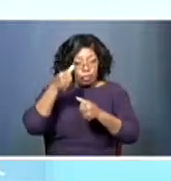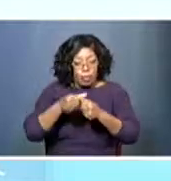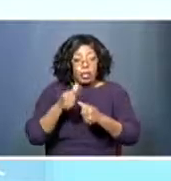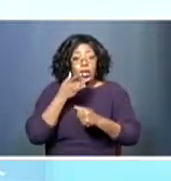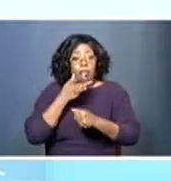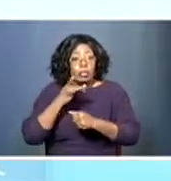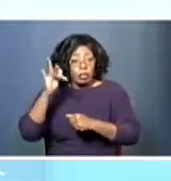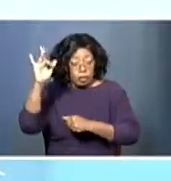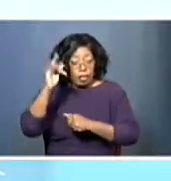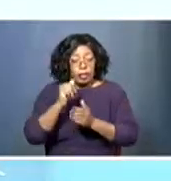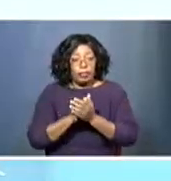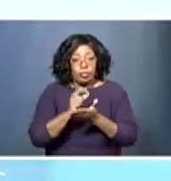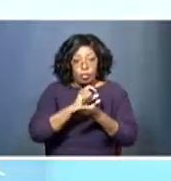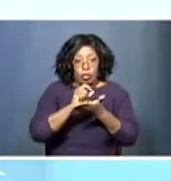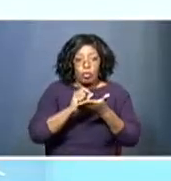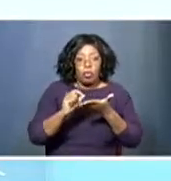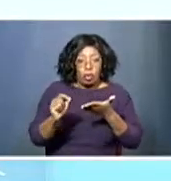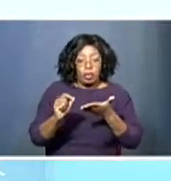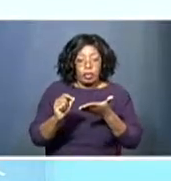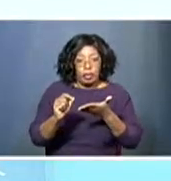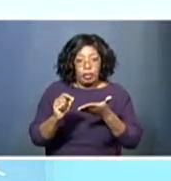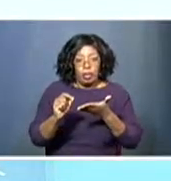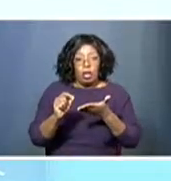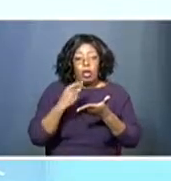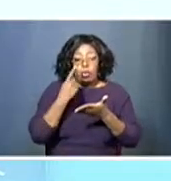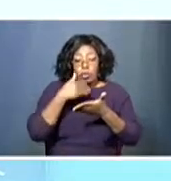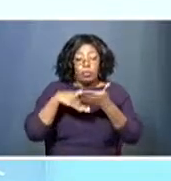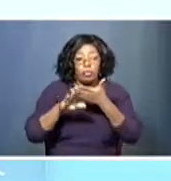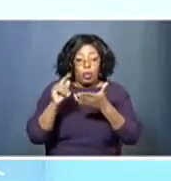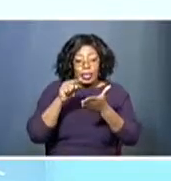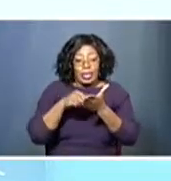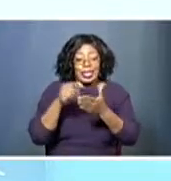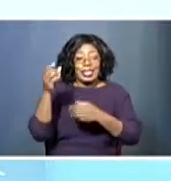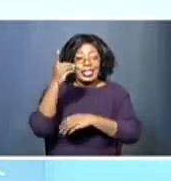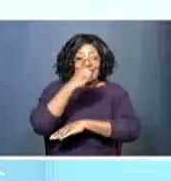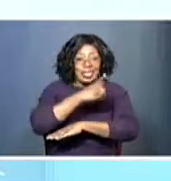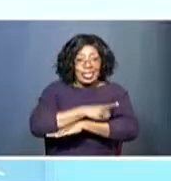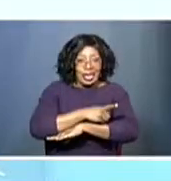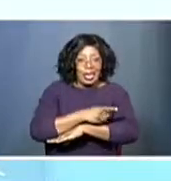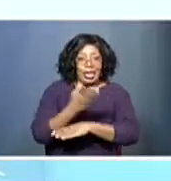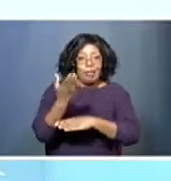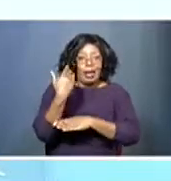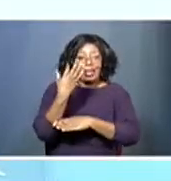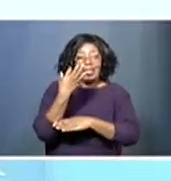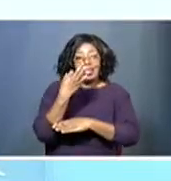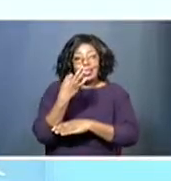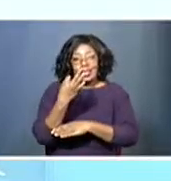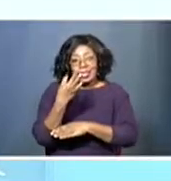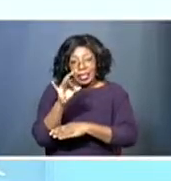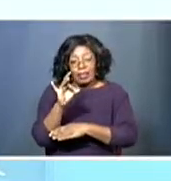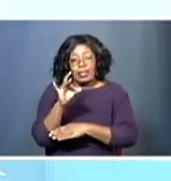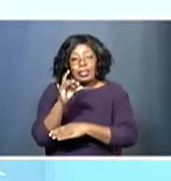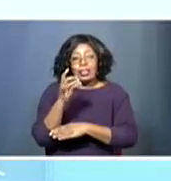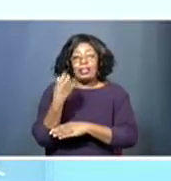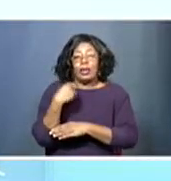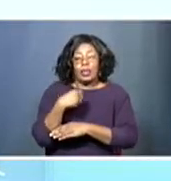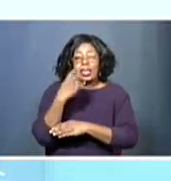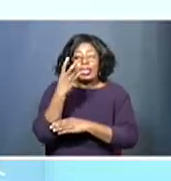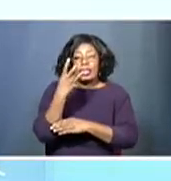the author of Roget's Thesaurus, who was born on this day in 1779. He first published his thesaurus